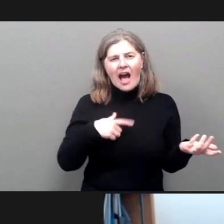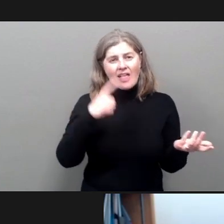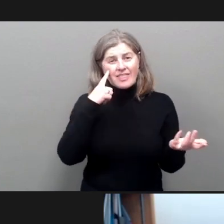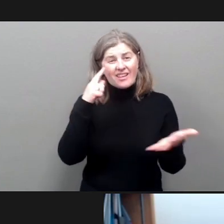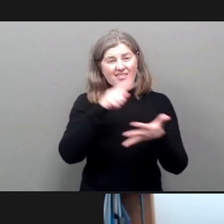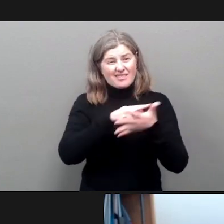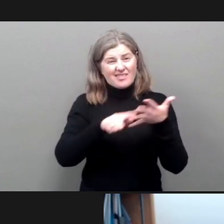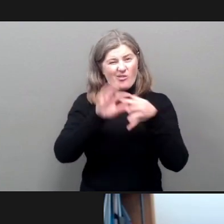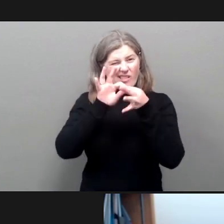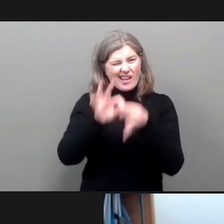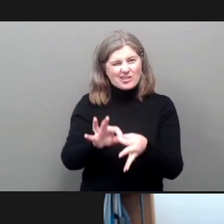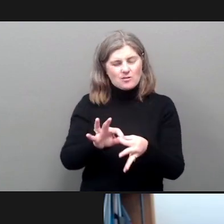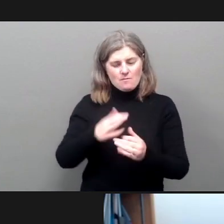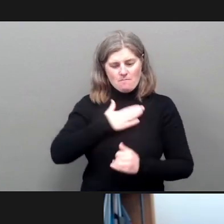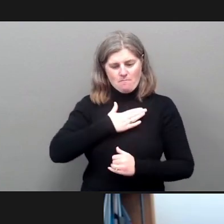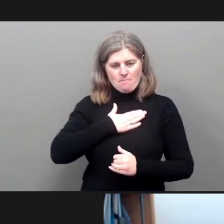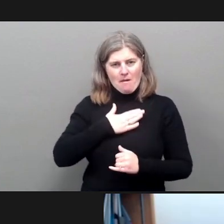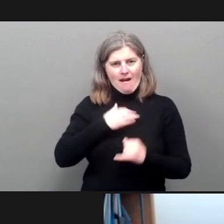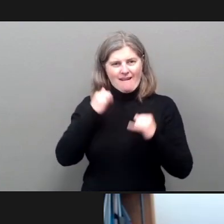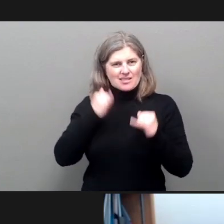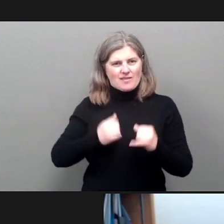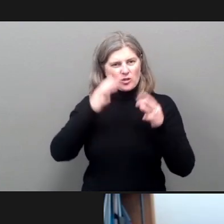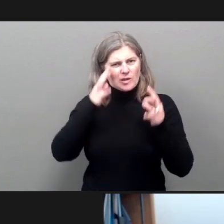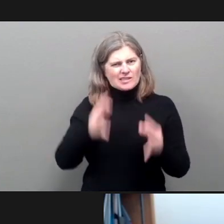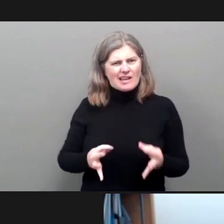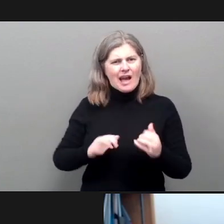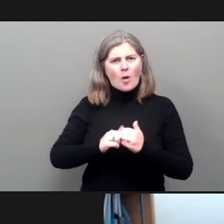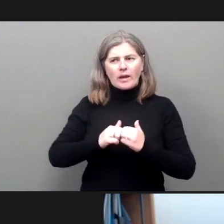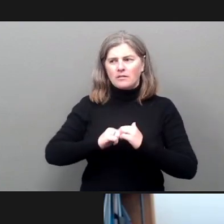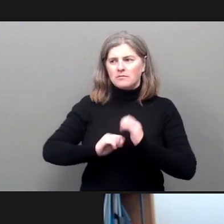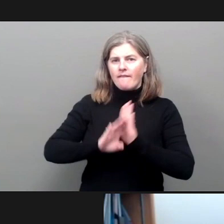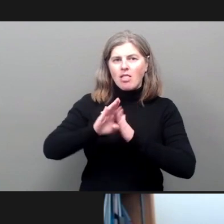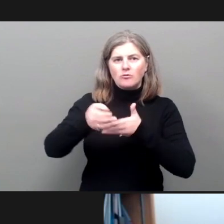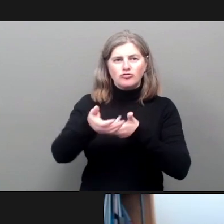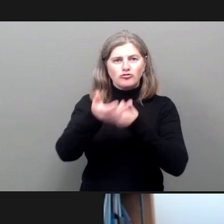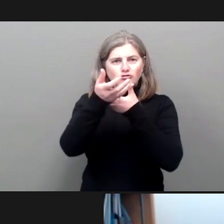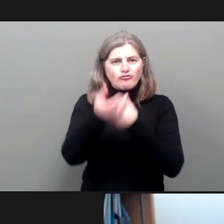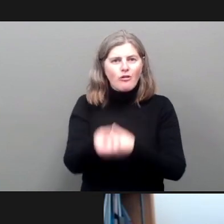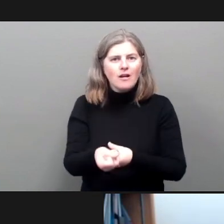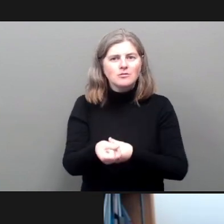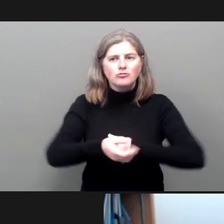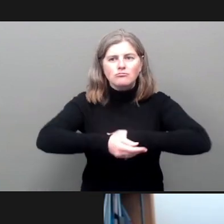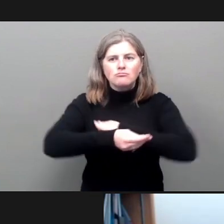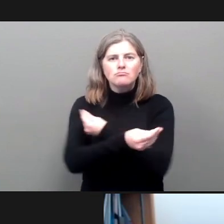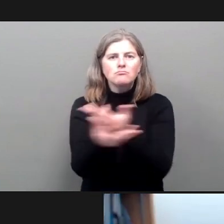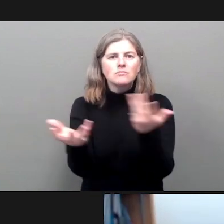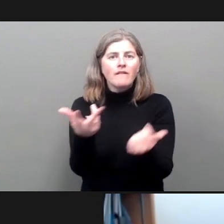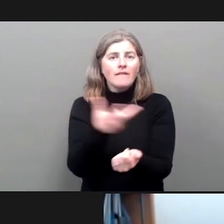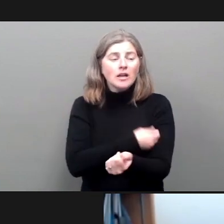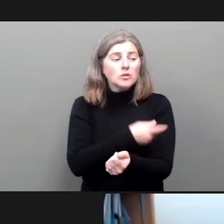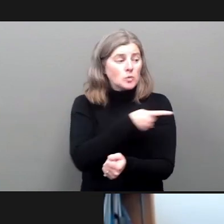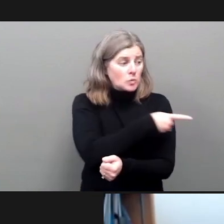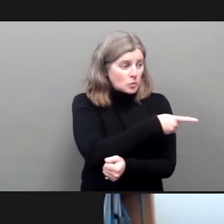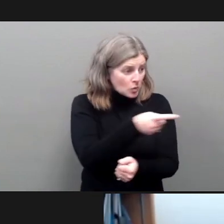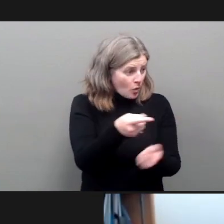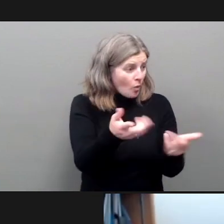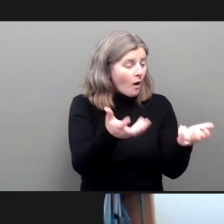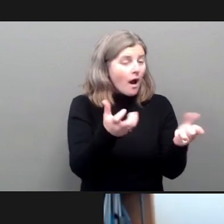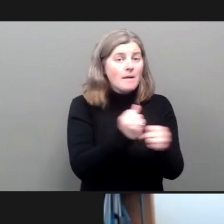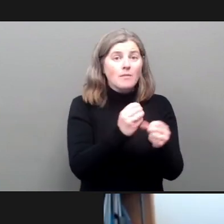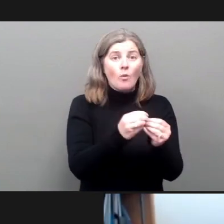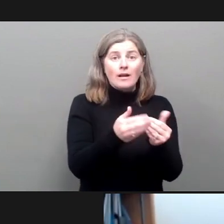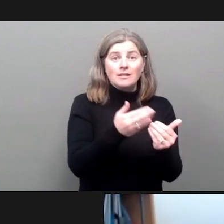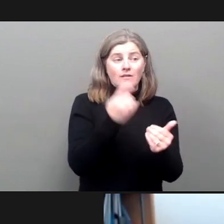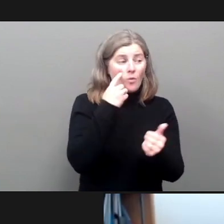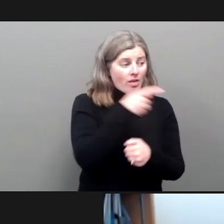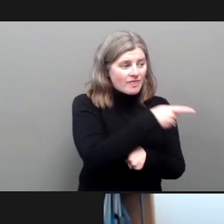this also has to do with, you know, how we can build the trust and get vaccine out to people who do want it, make it easier for them. And that's